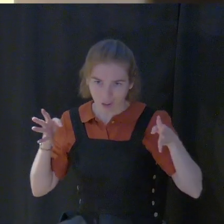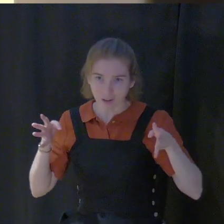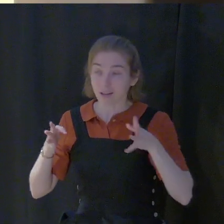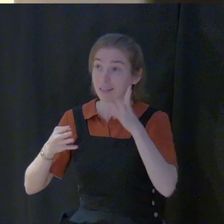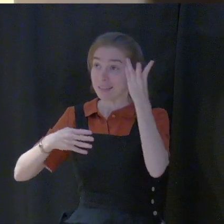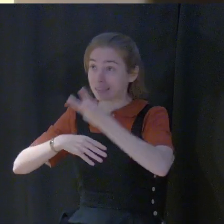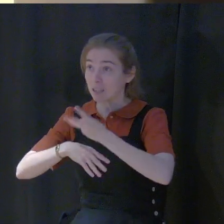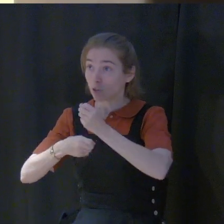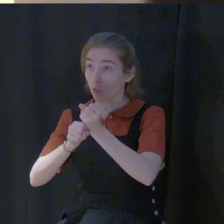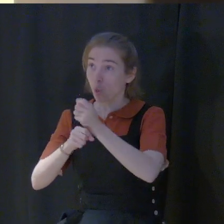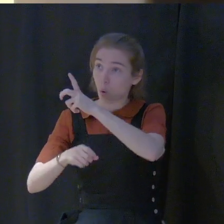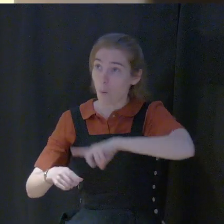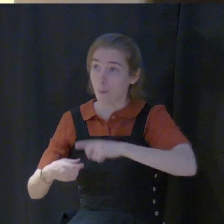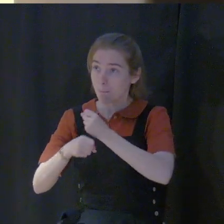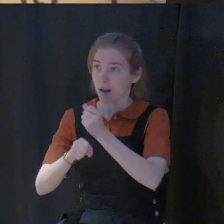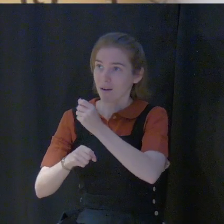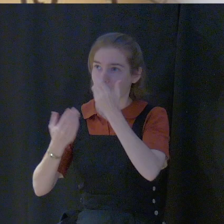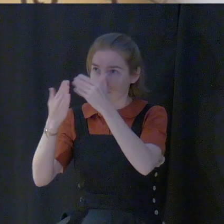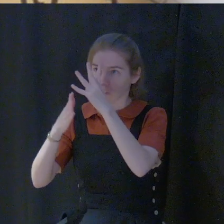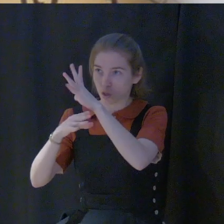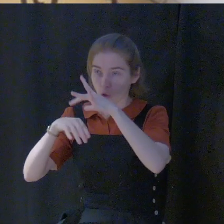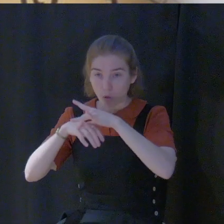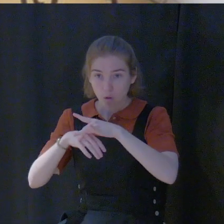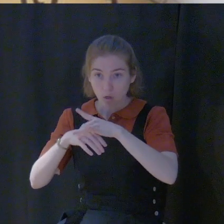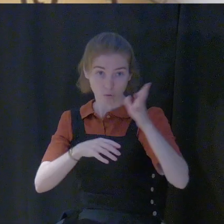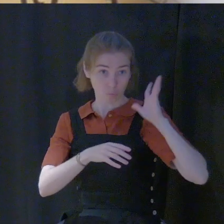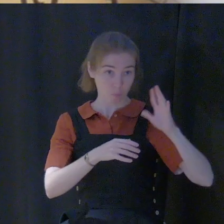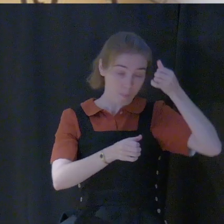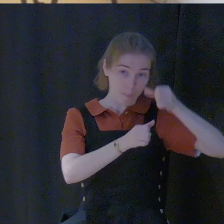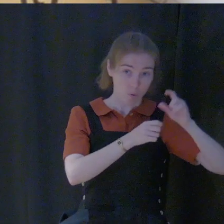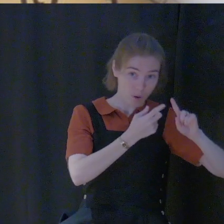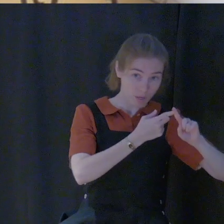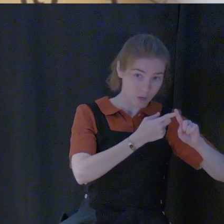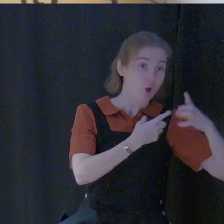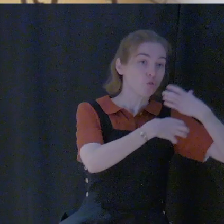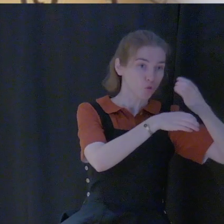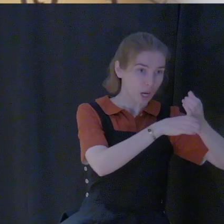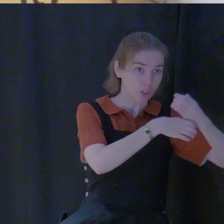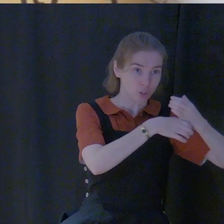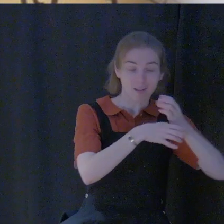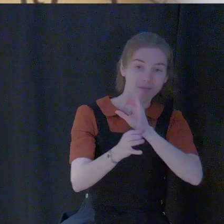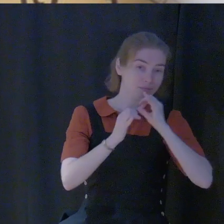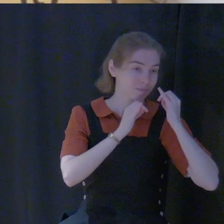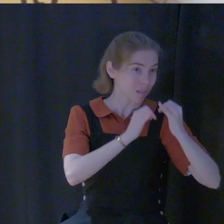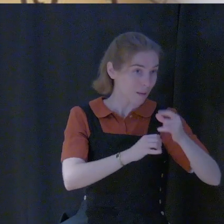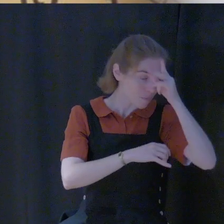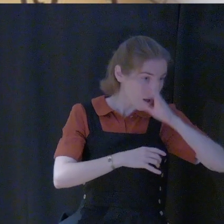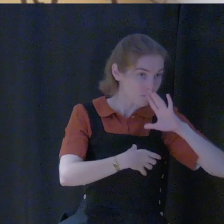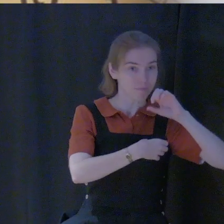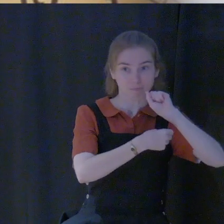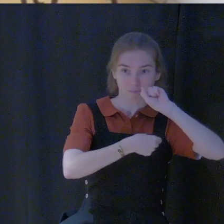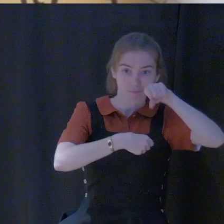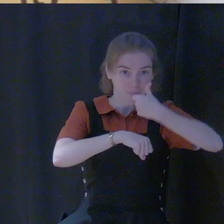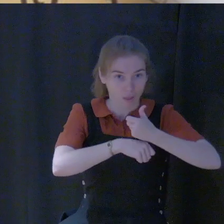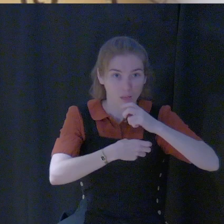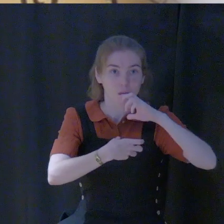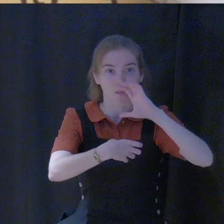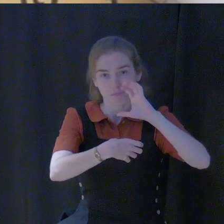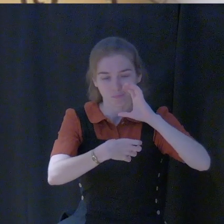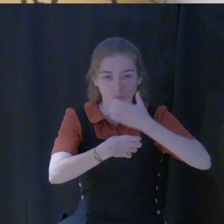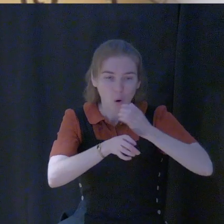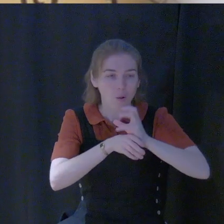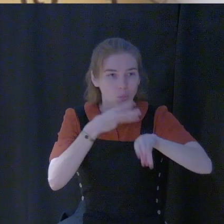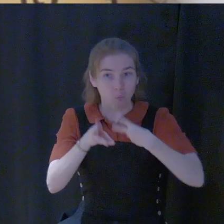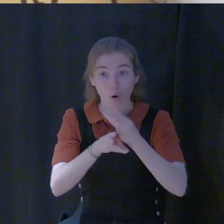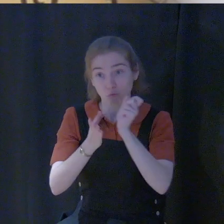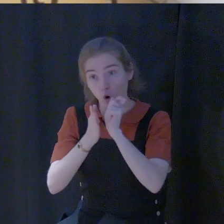6 days the Lord made the heavens and the earth. Takes us back to when? Creation. Same God that created this world, wrote the Ten